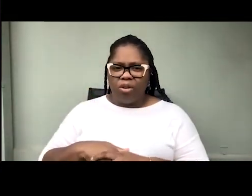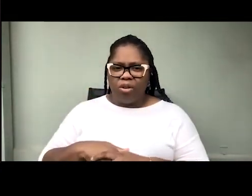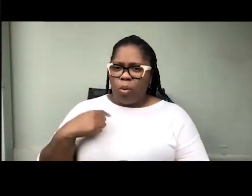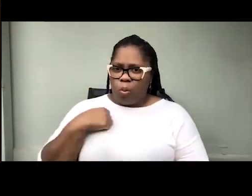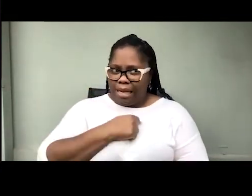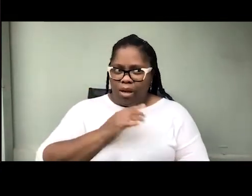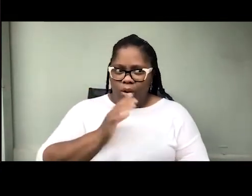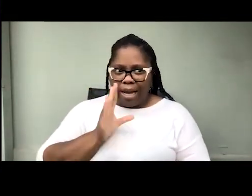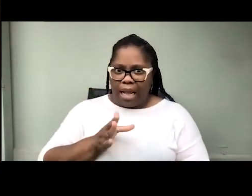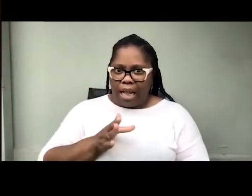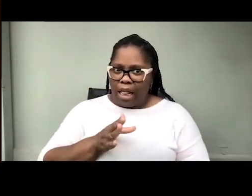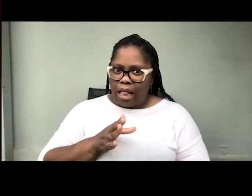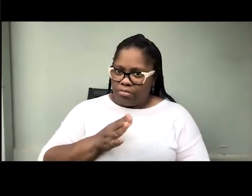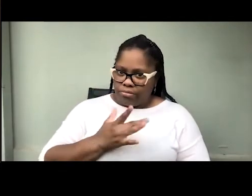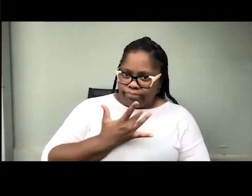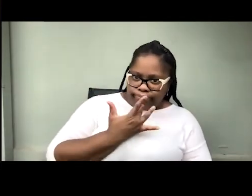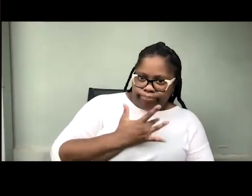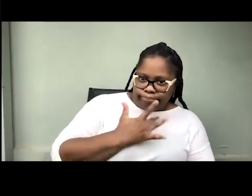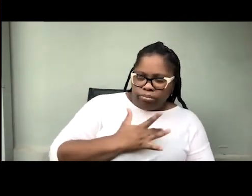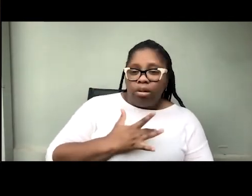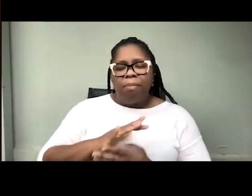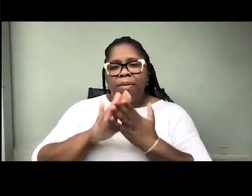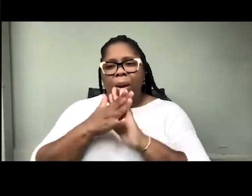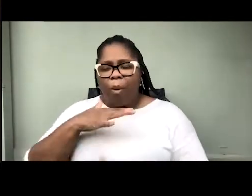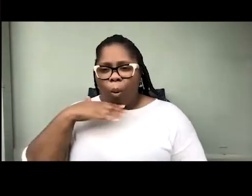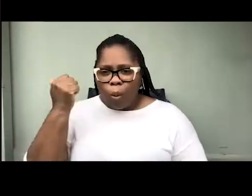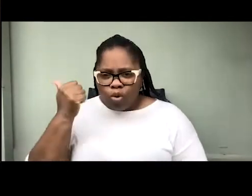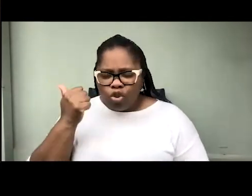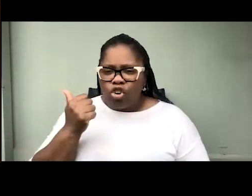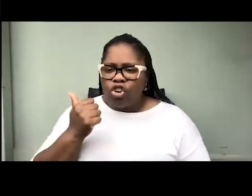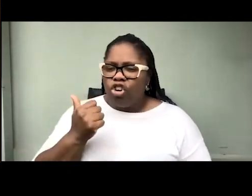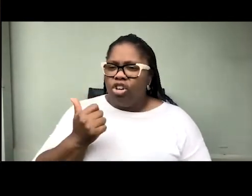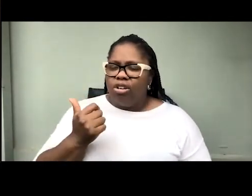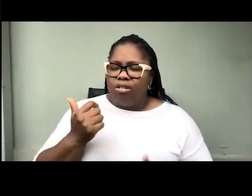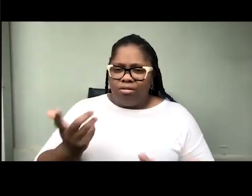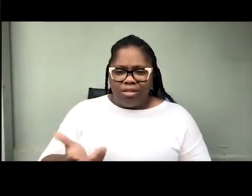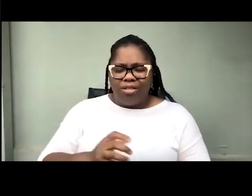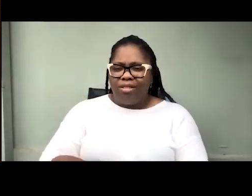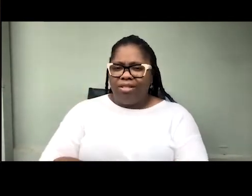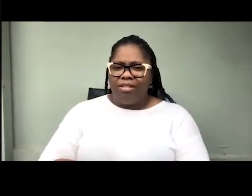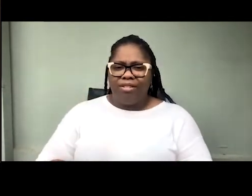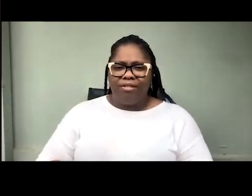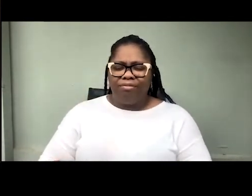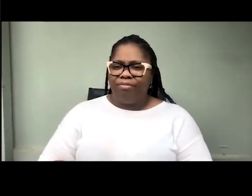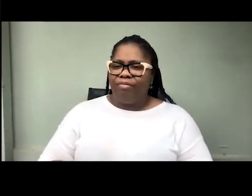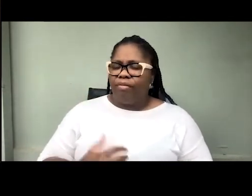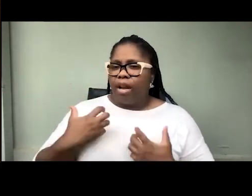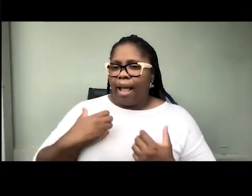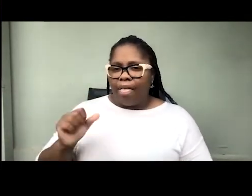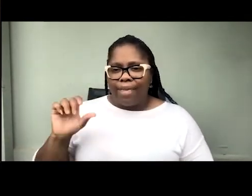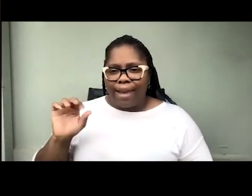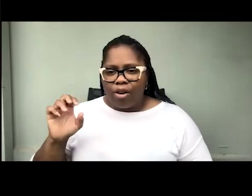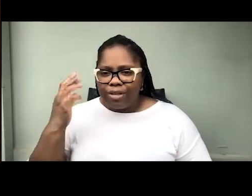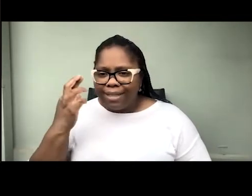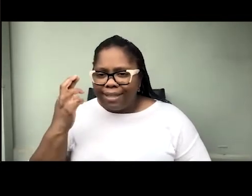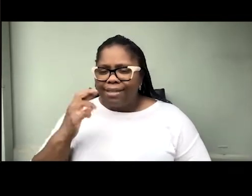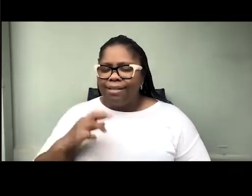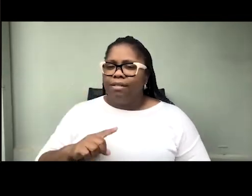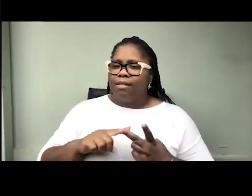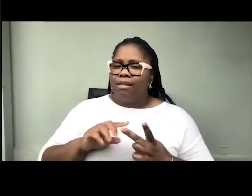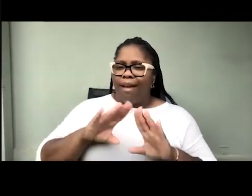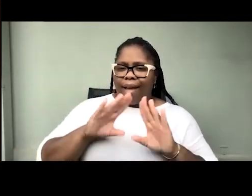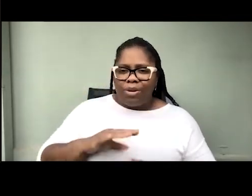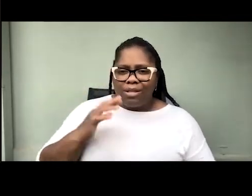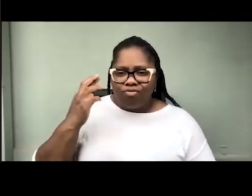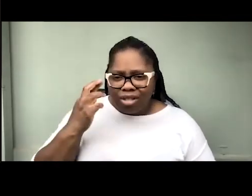to, with luck, get to an older age in life. So we have just healthcare reasons, we have, housing